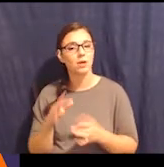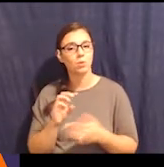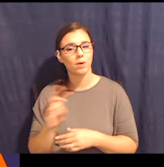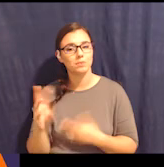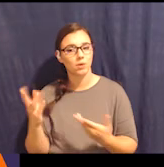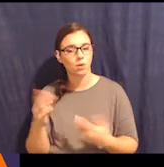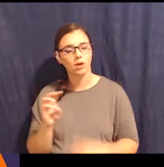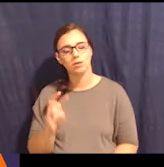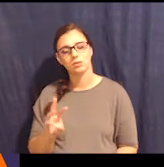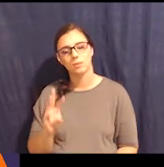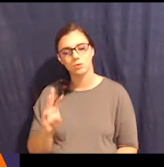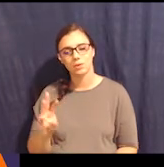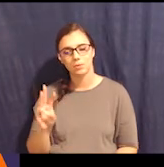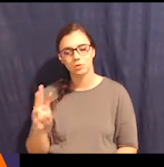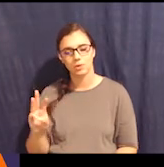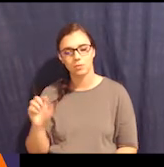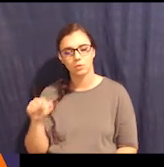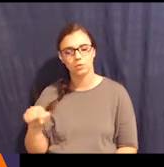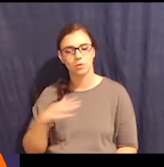www.myfloridafamilies.com or